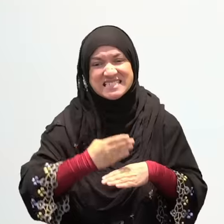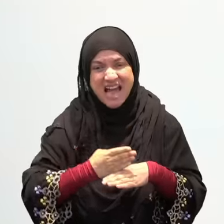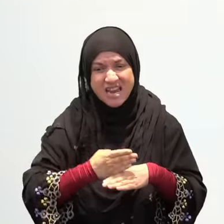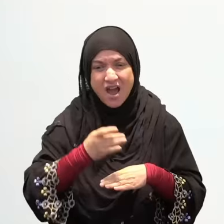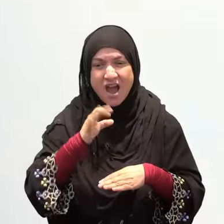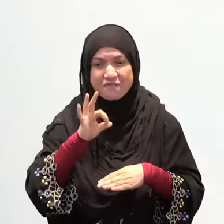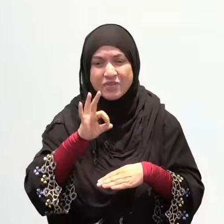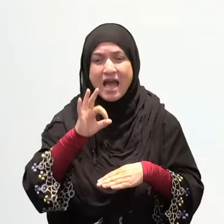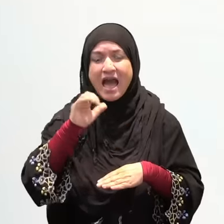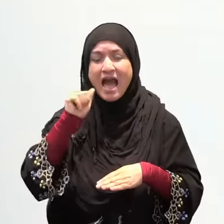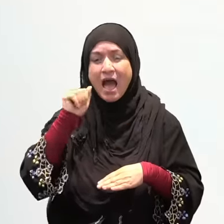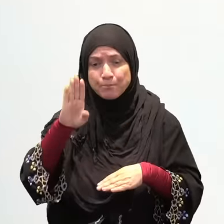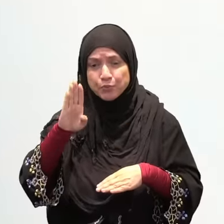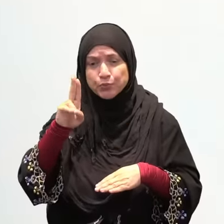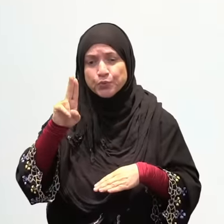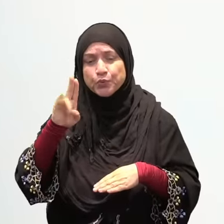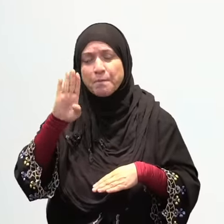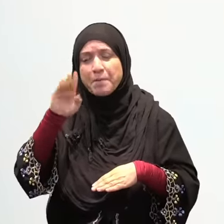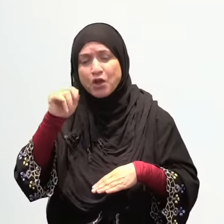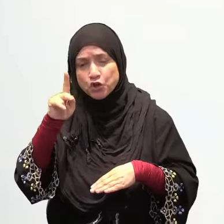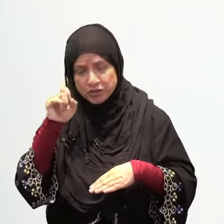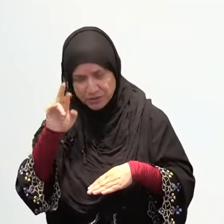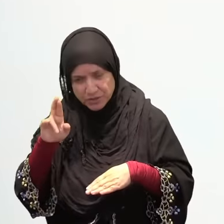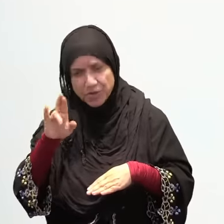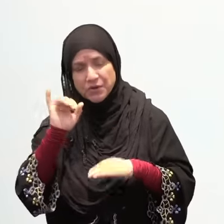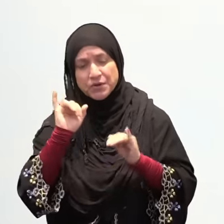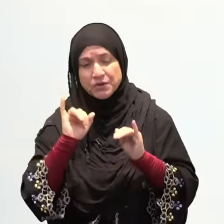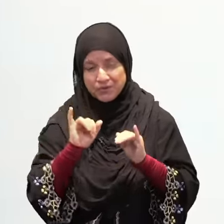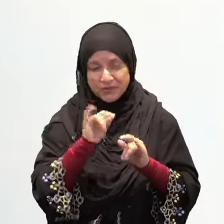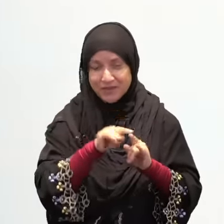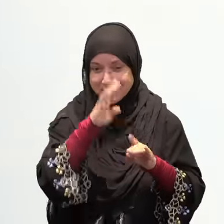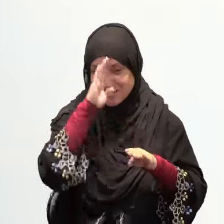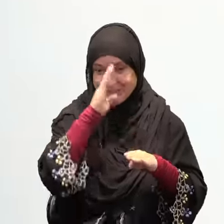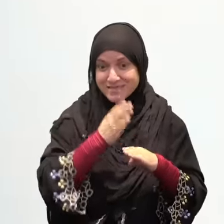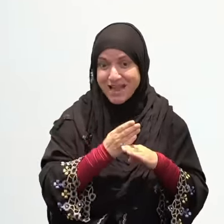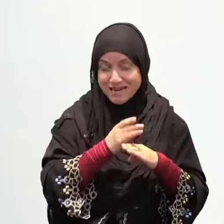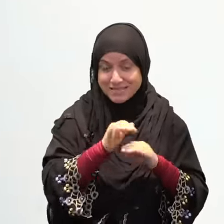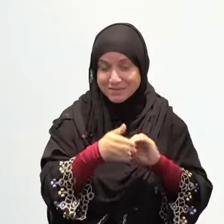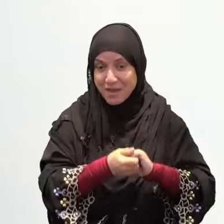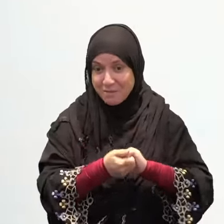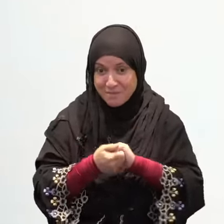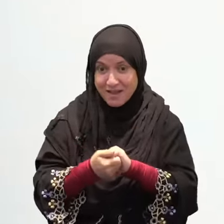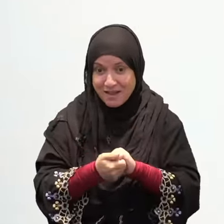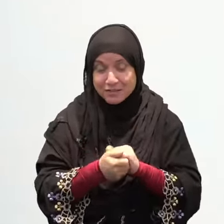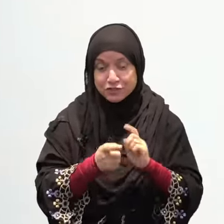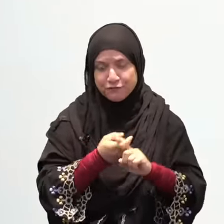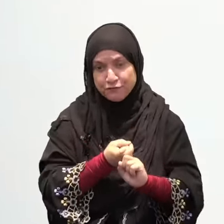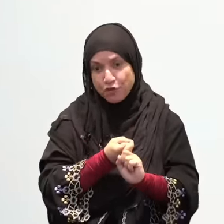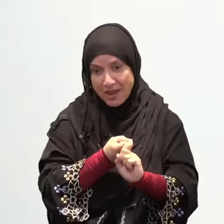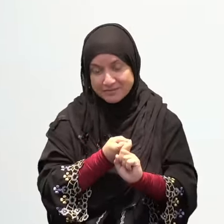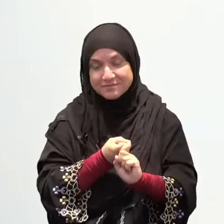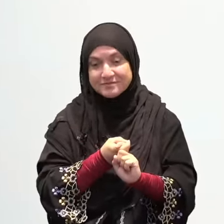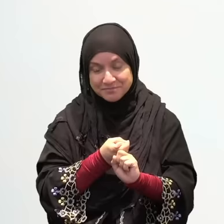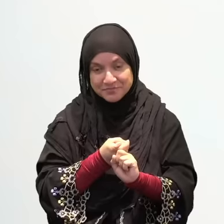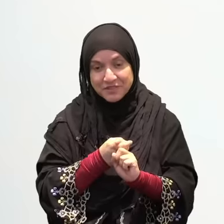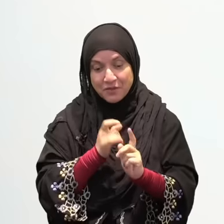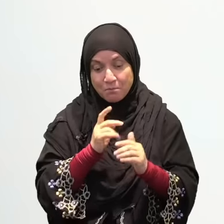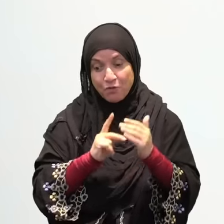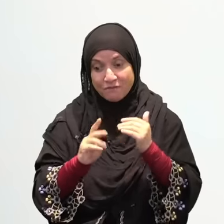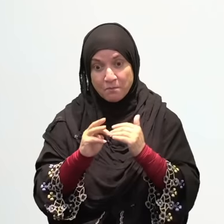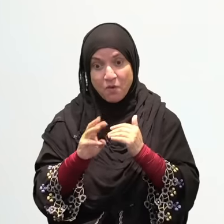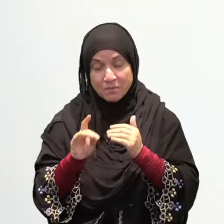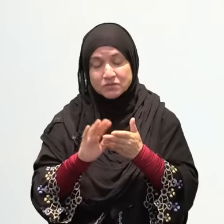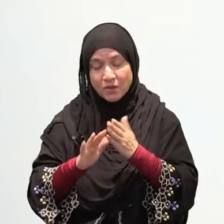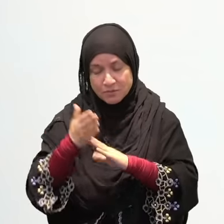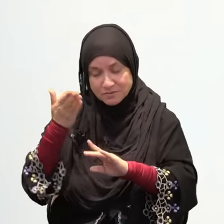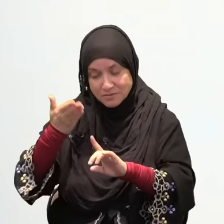see arise in our Islamic history, which shows you, subhanAllah, even when you have divine revelation, human tendencies lead us to